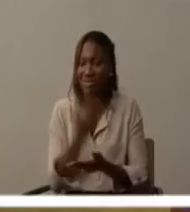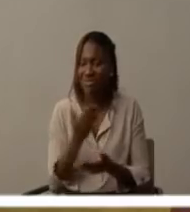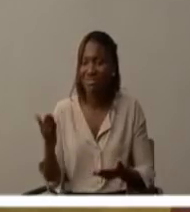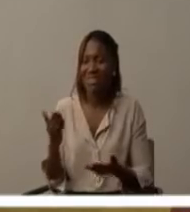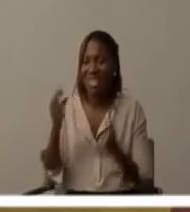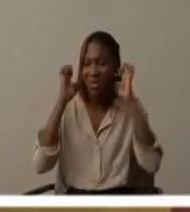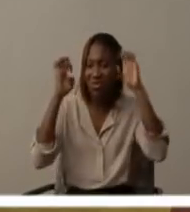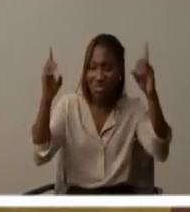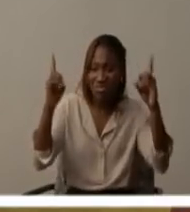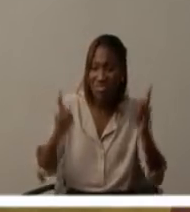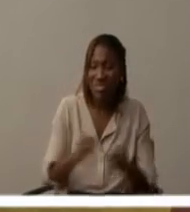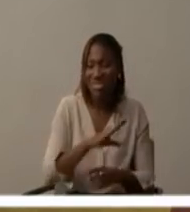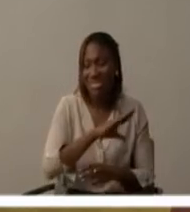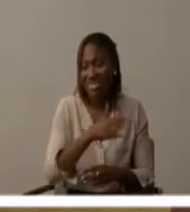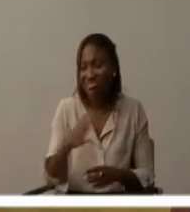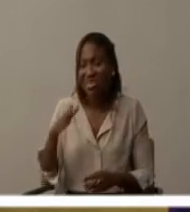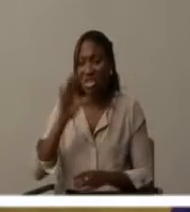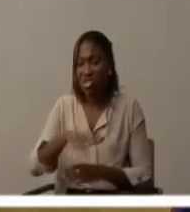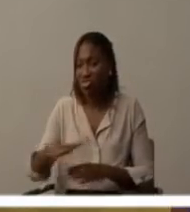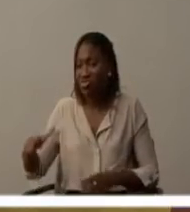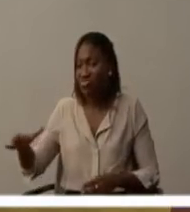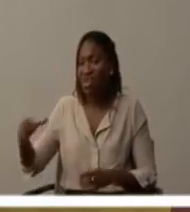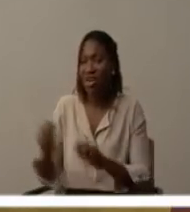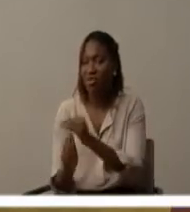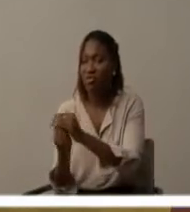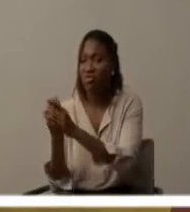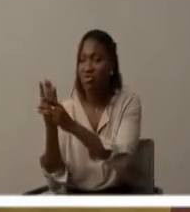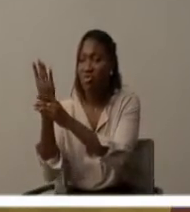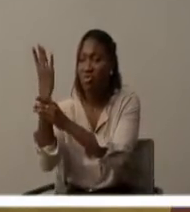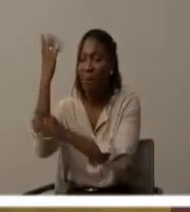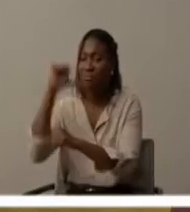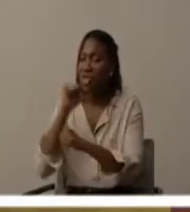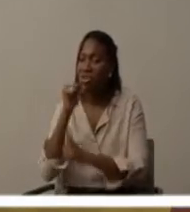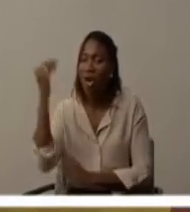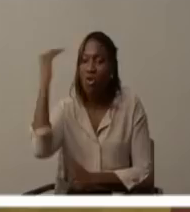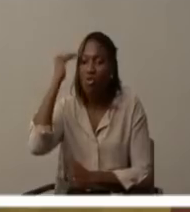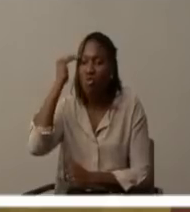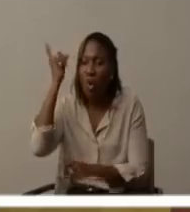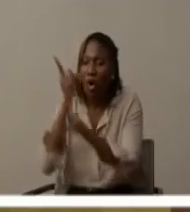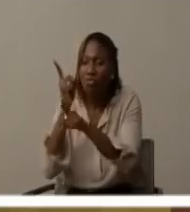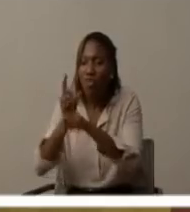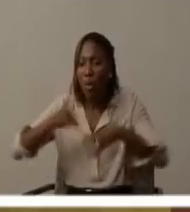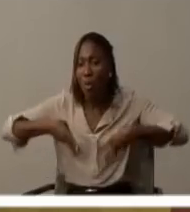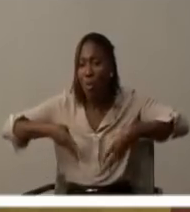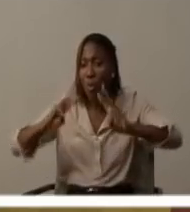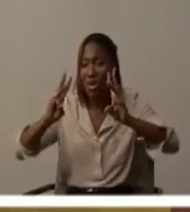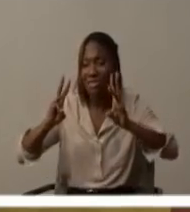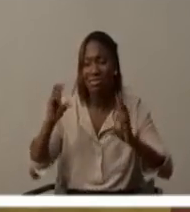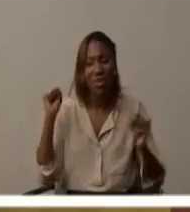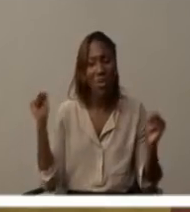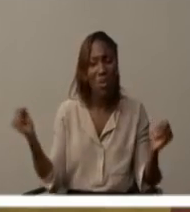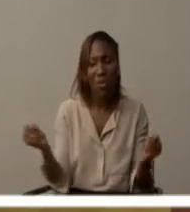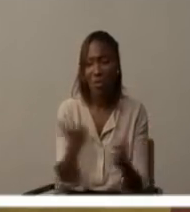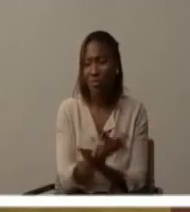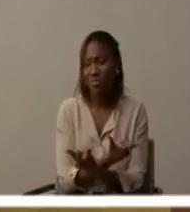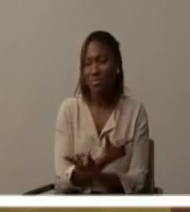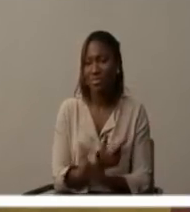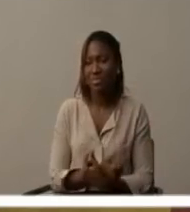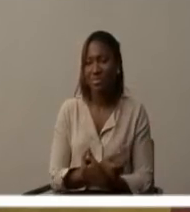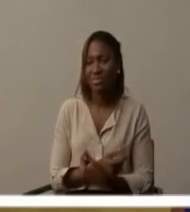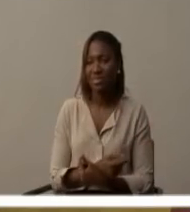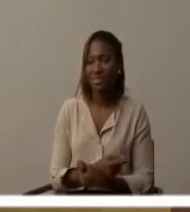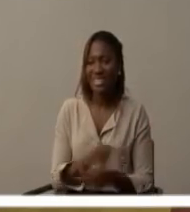citizen and the responsibility that is ingrained in us because we are citizens of this country. There's a death we